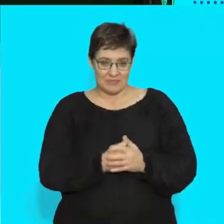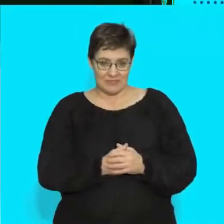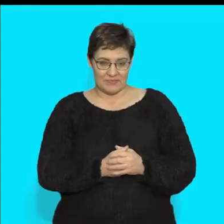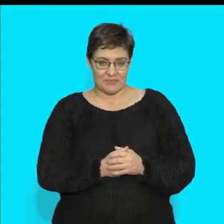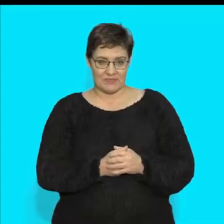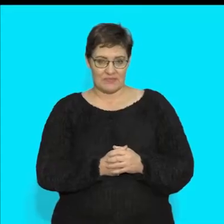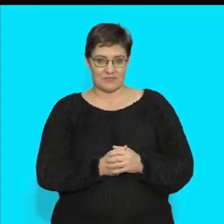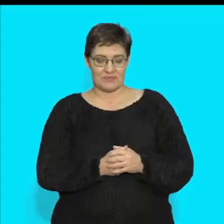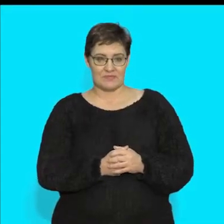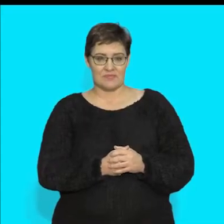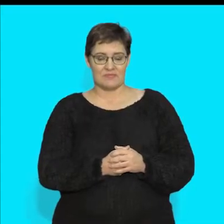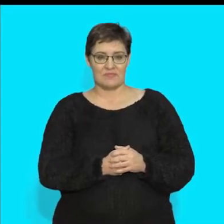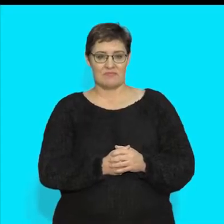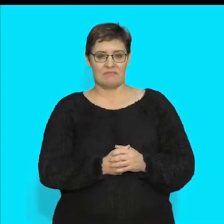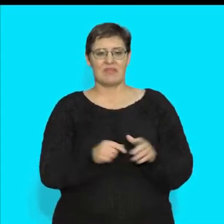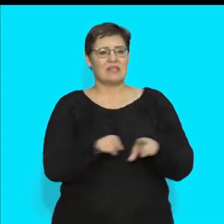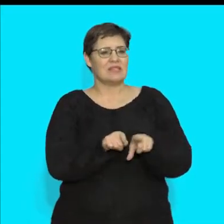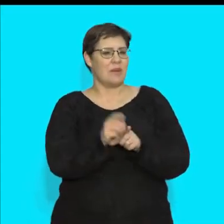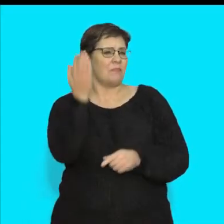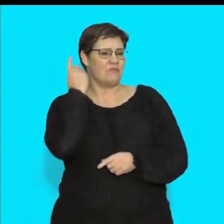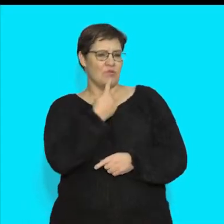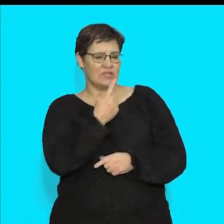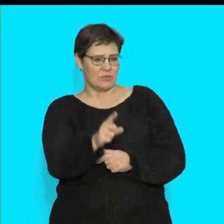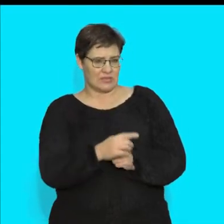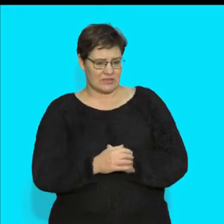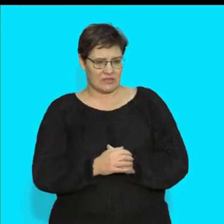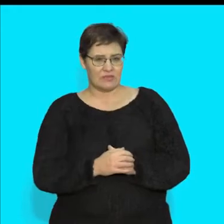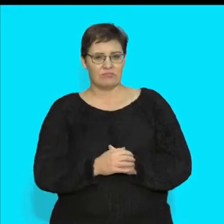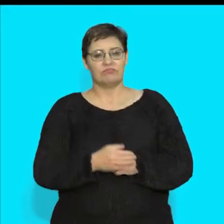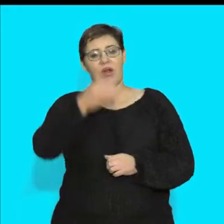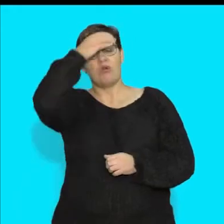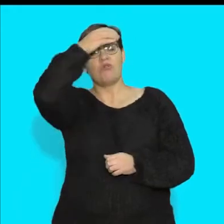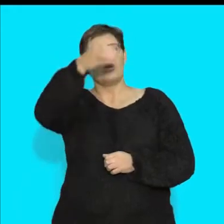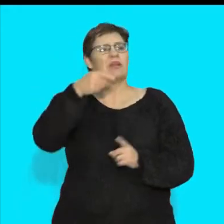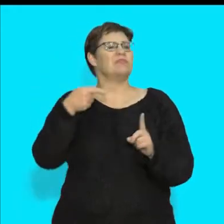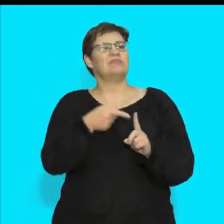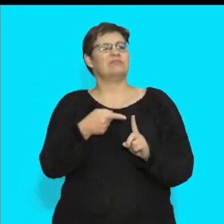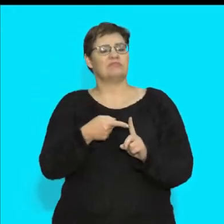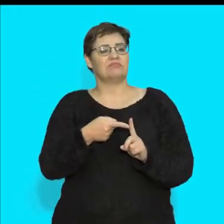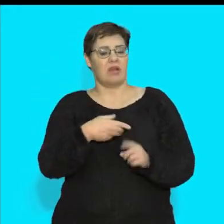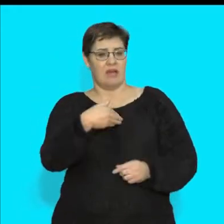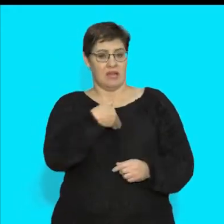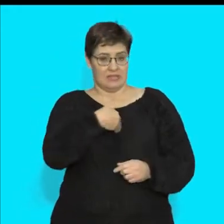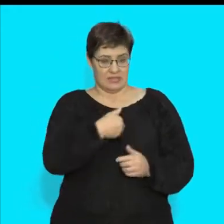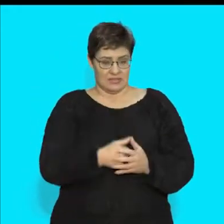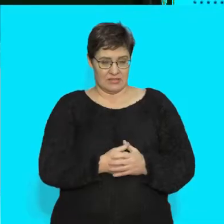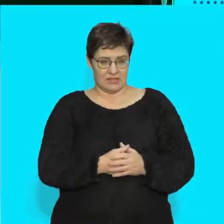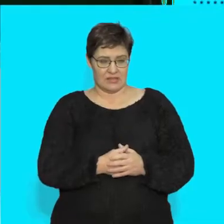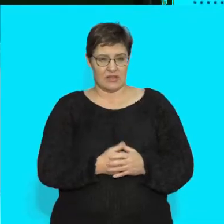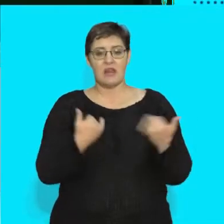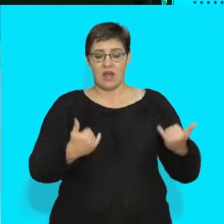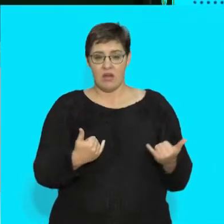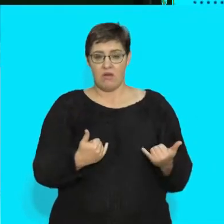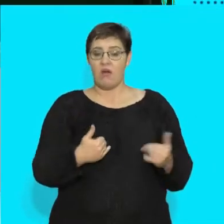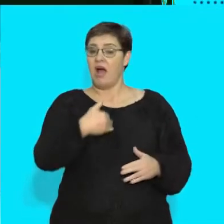easier. Okay, as I said to you today, what we're going to look at is this whole concept of, we looked at the heart. So now we're